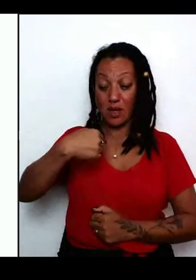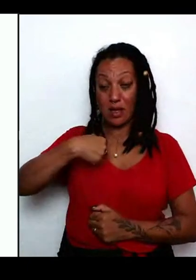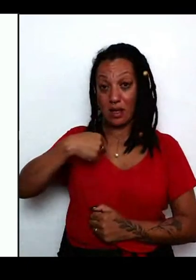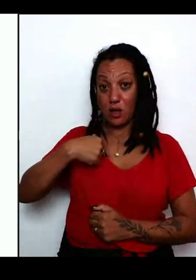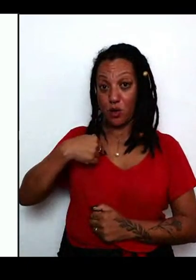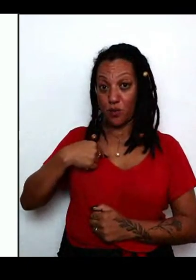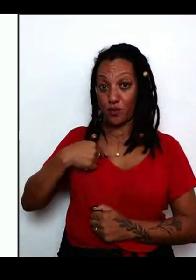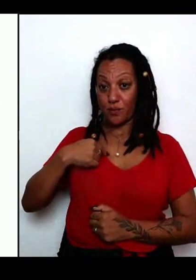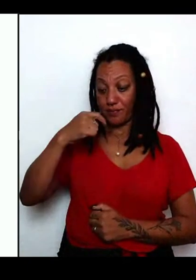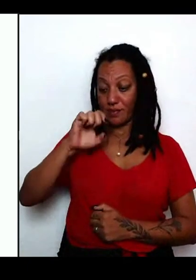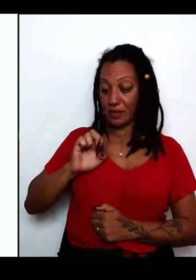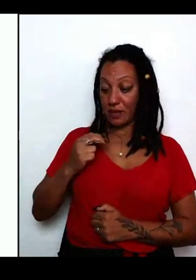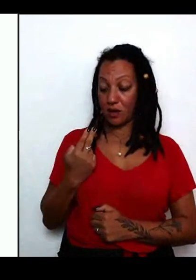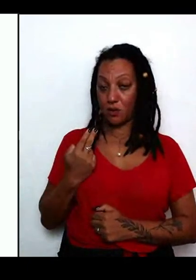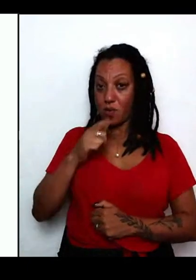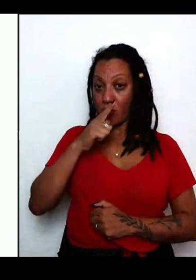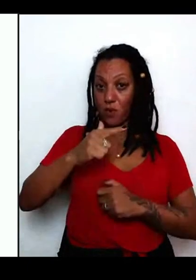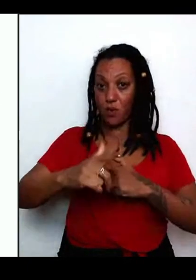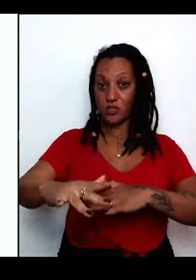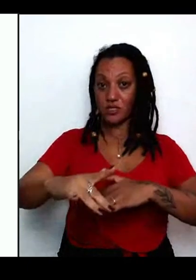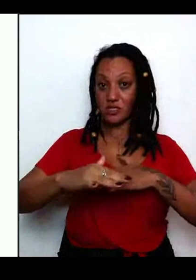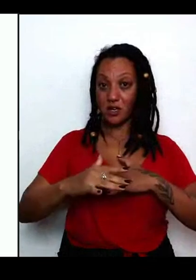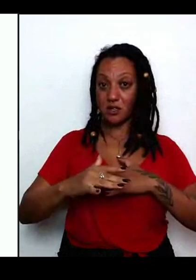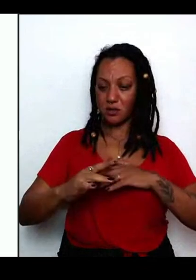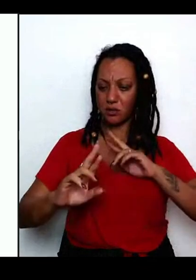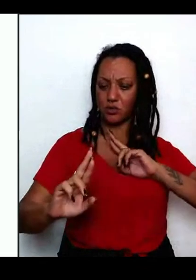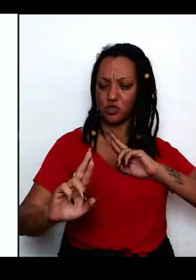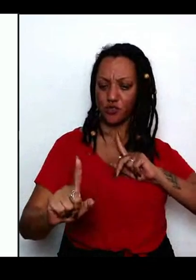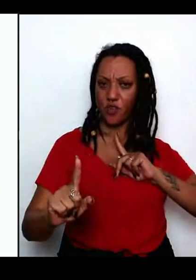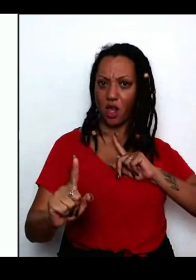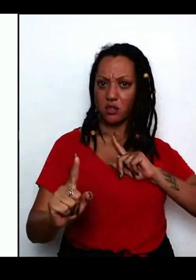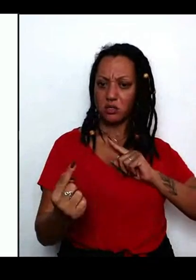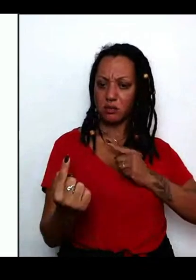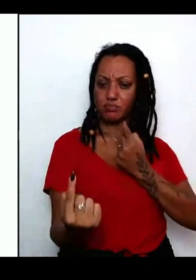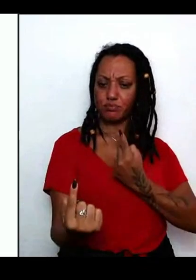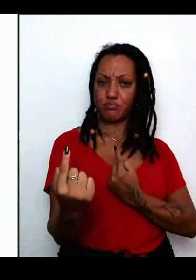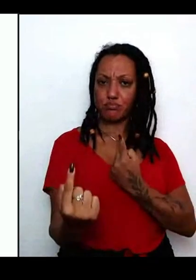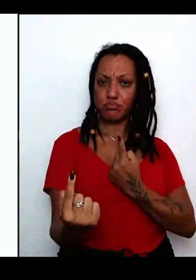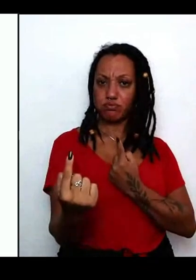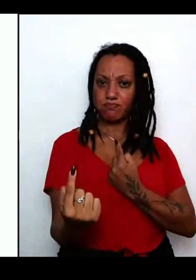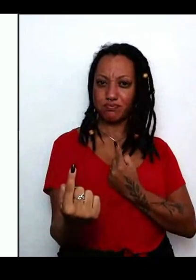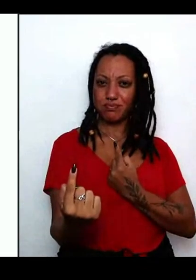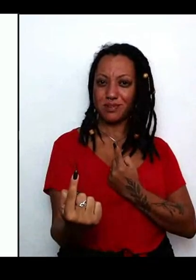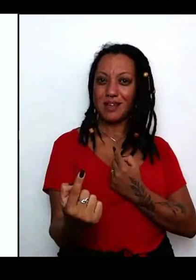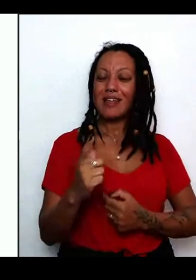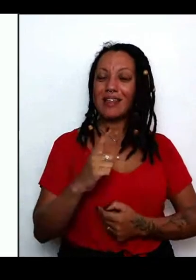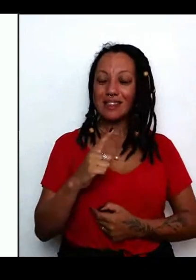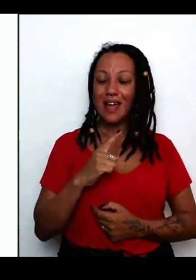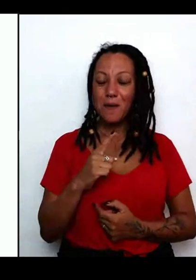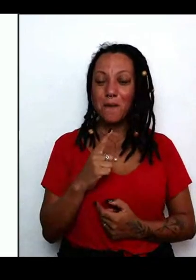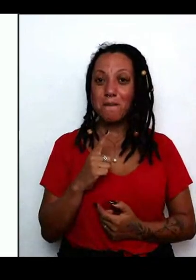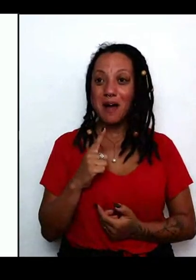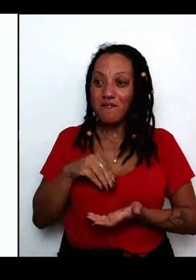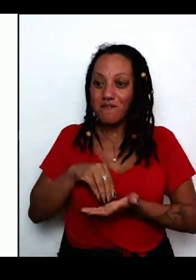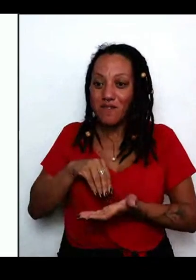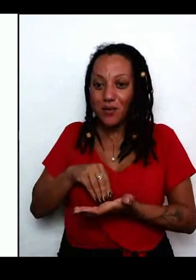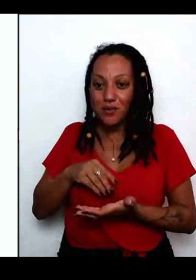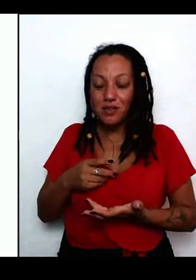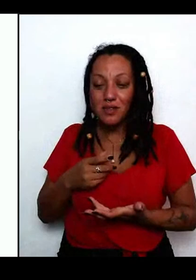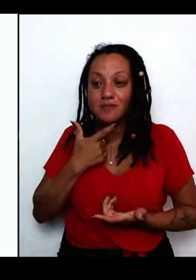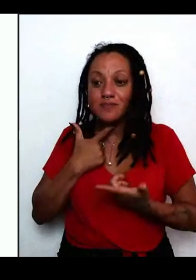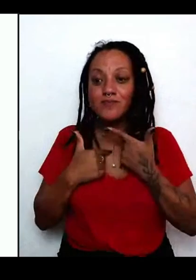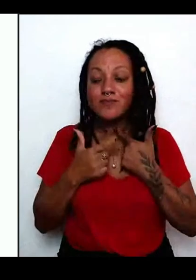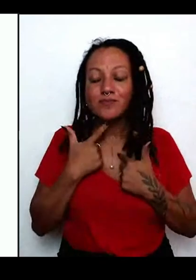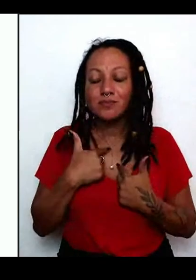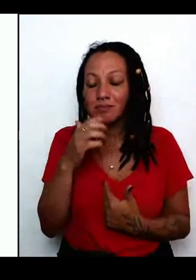absence that to me is deeply erotic the oceanic erotic ethically and ontologically challenges the